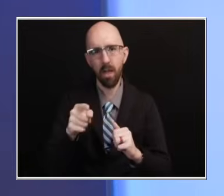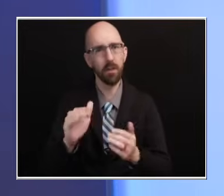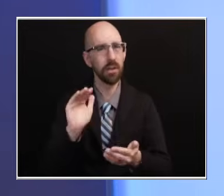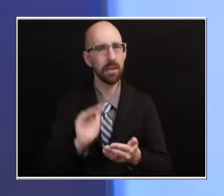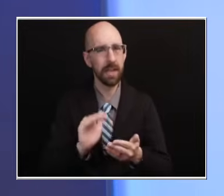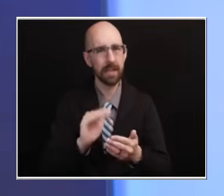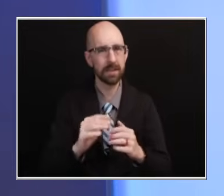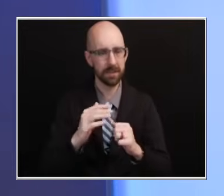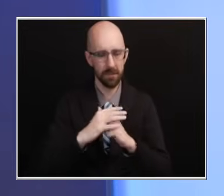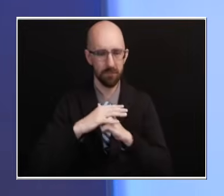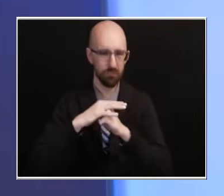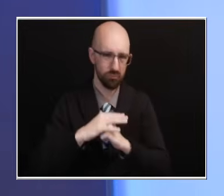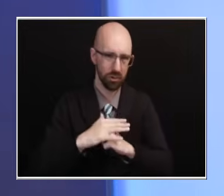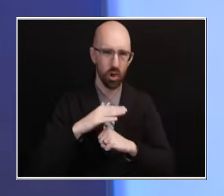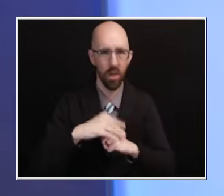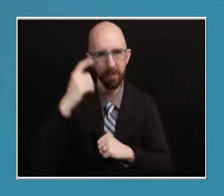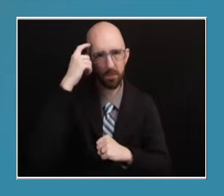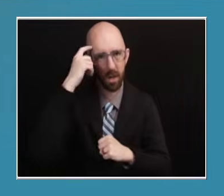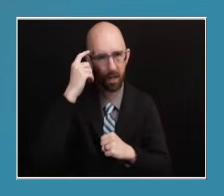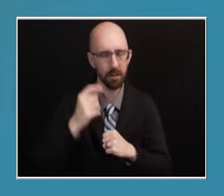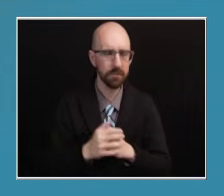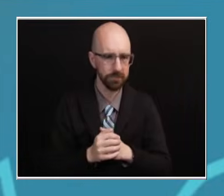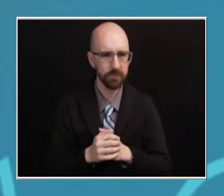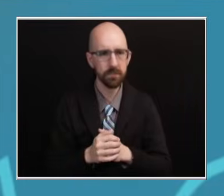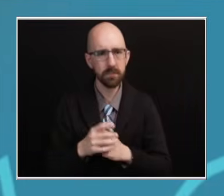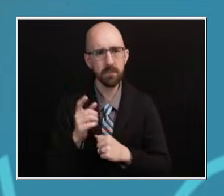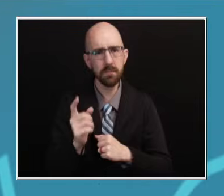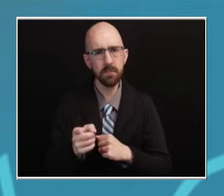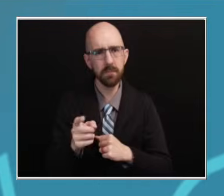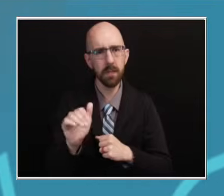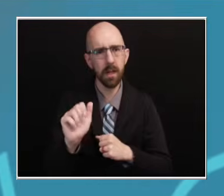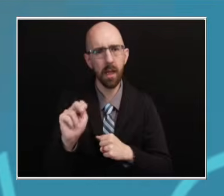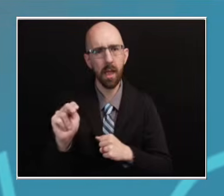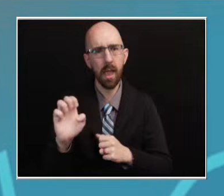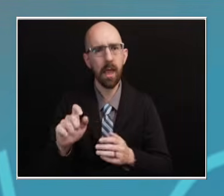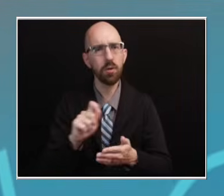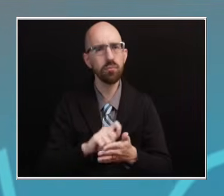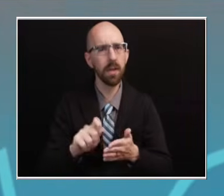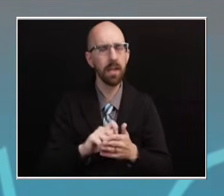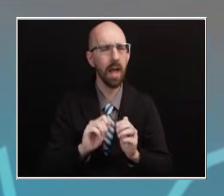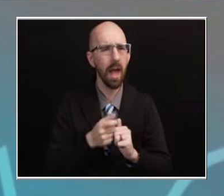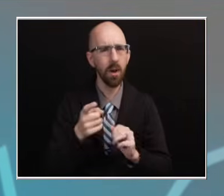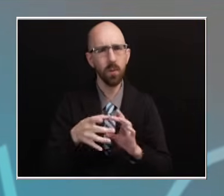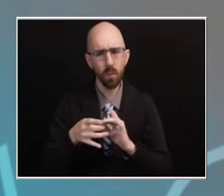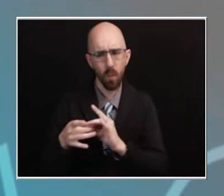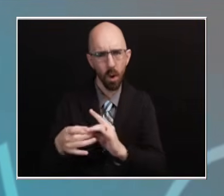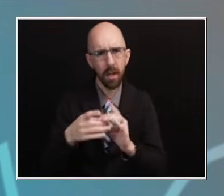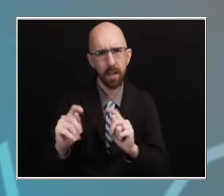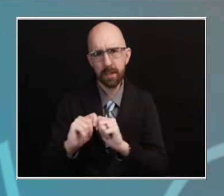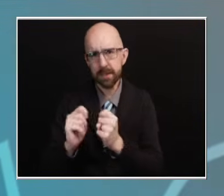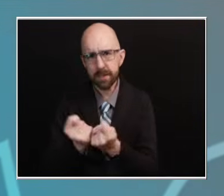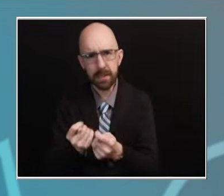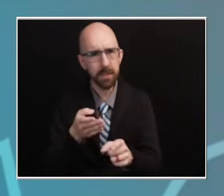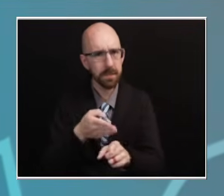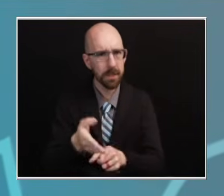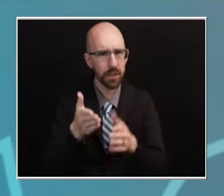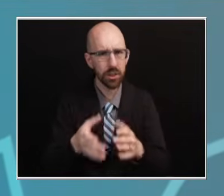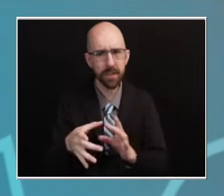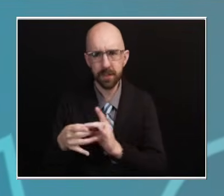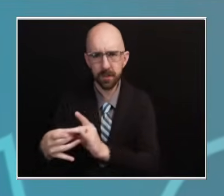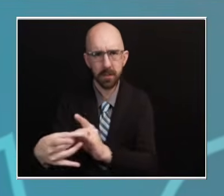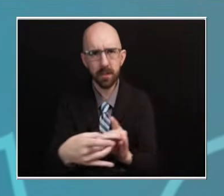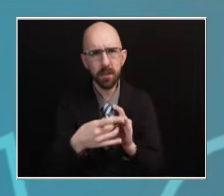pressure on the brain. Yes. Ann writes in, how do you coordinate between teams and specialists? Who makes the